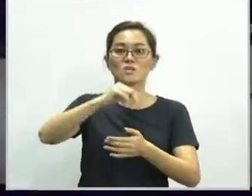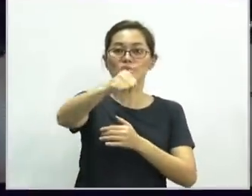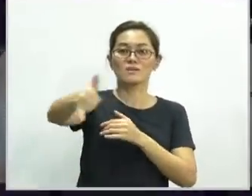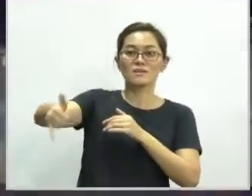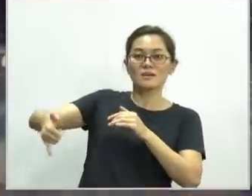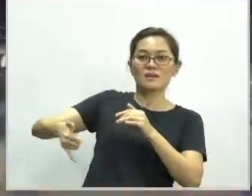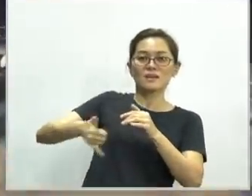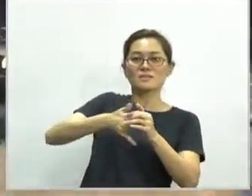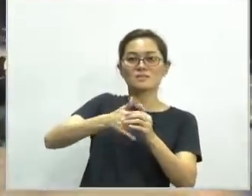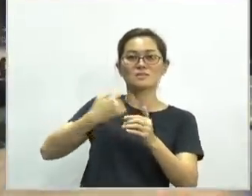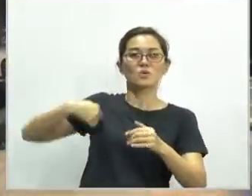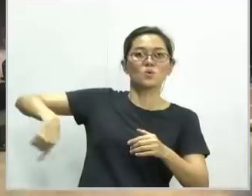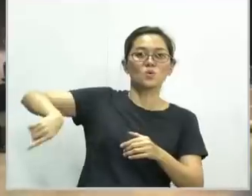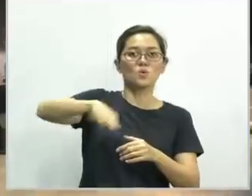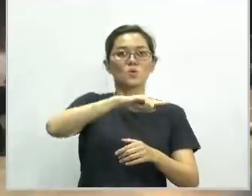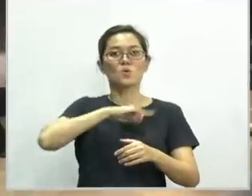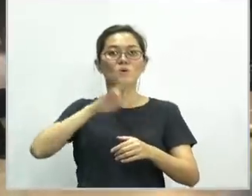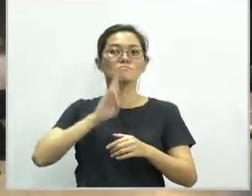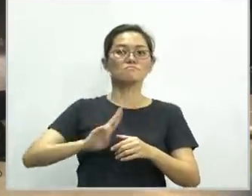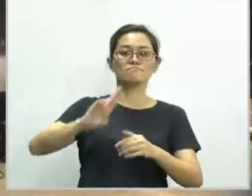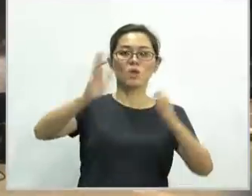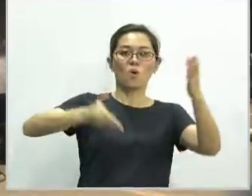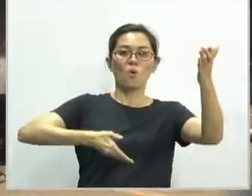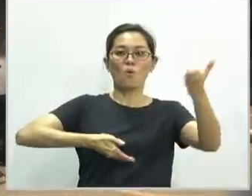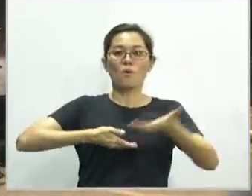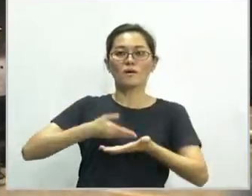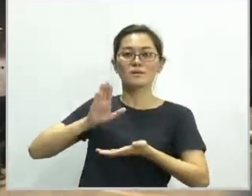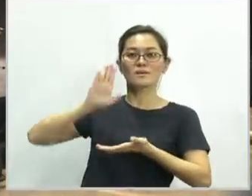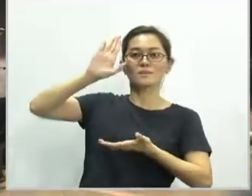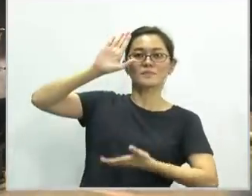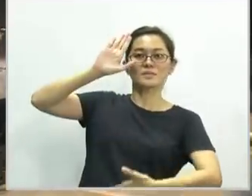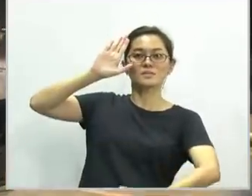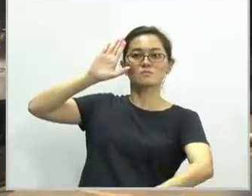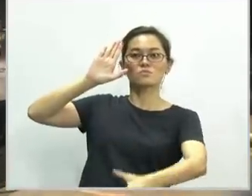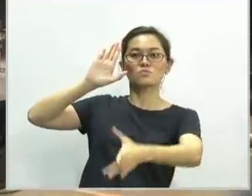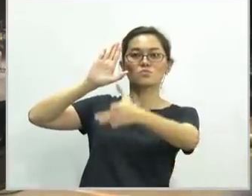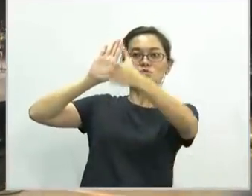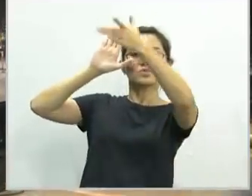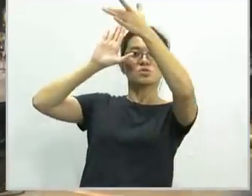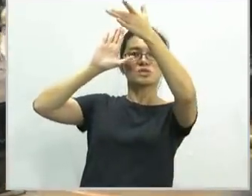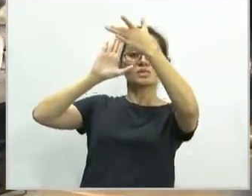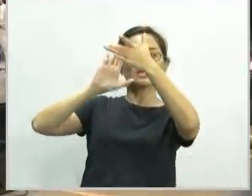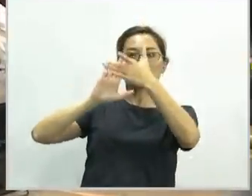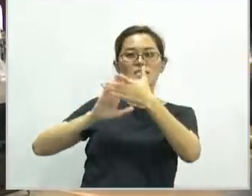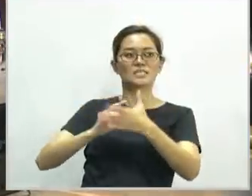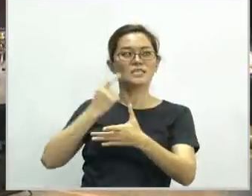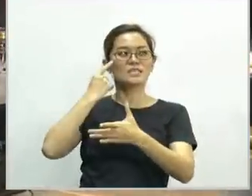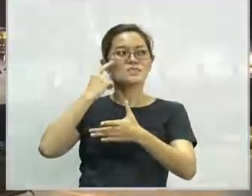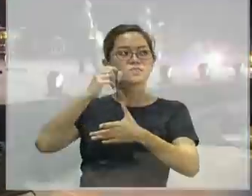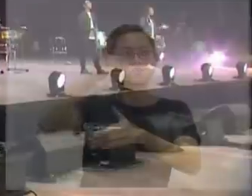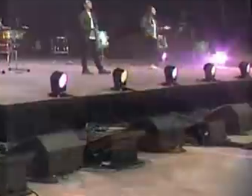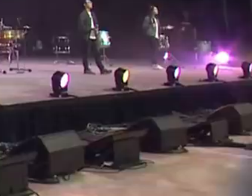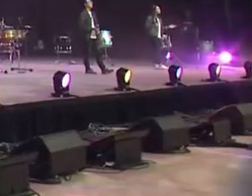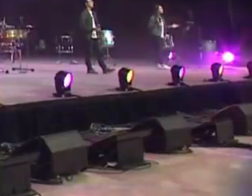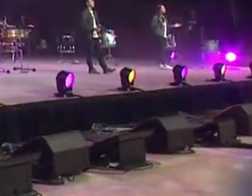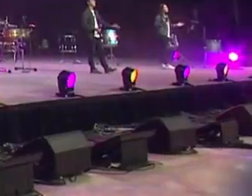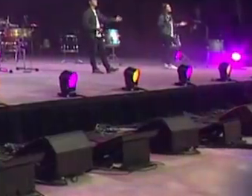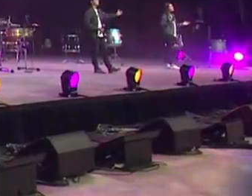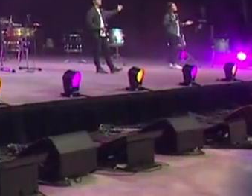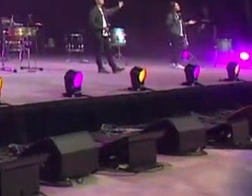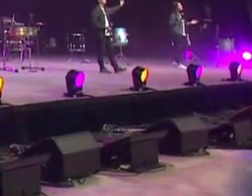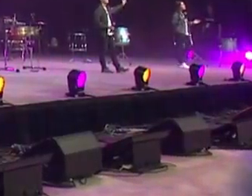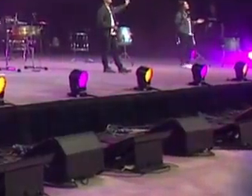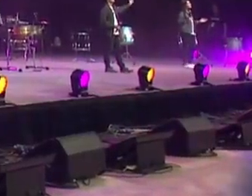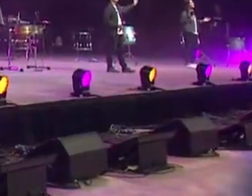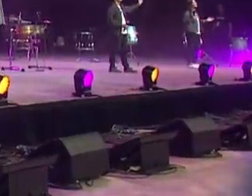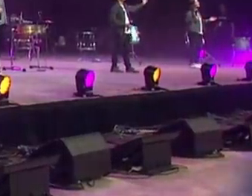the stadium. And let's welcome His presence. For God so